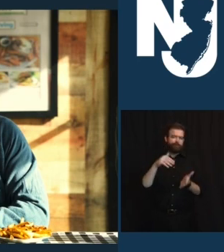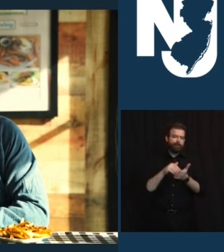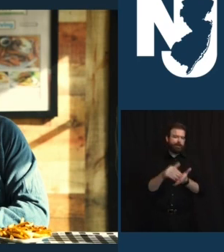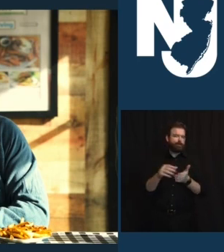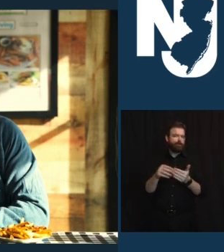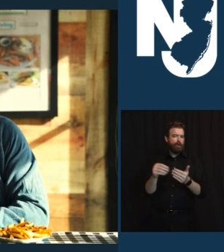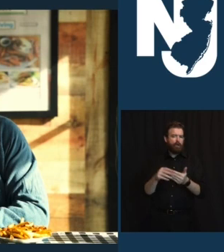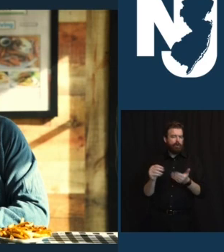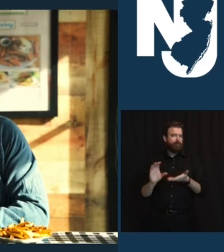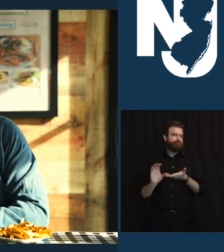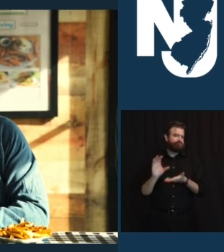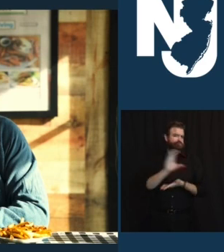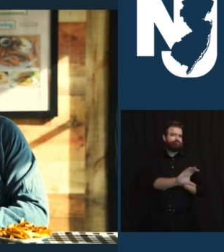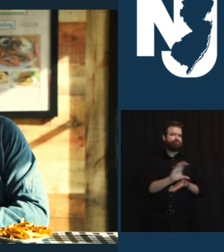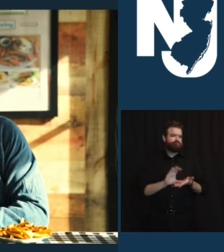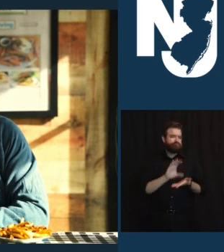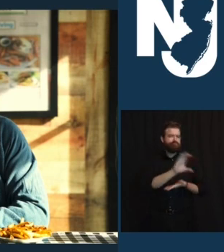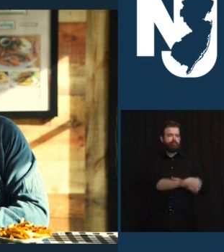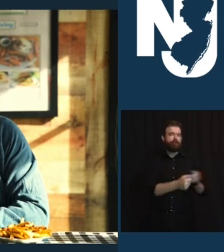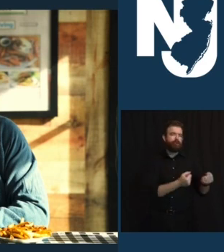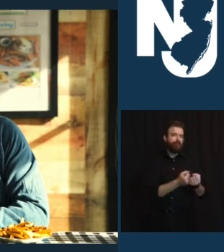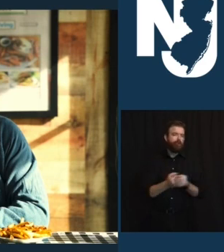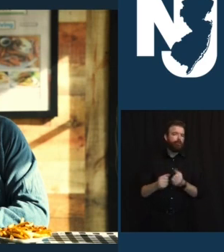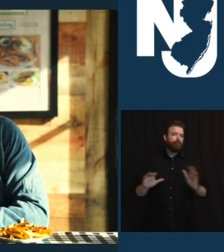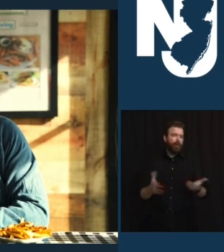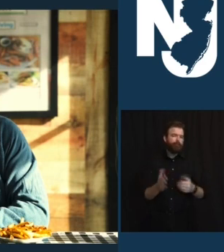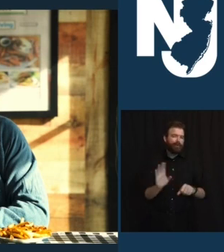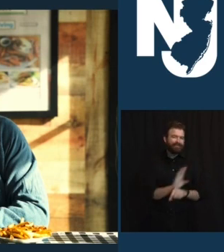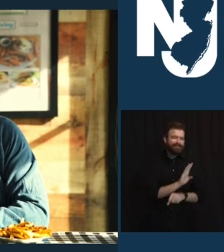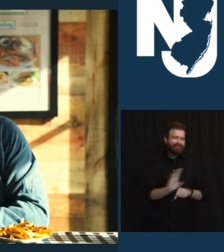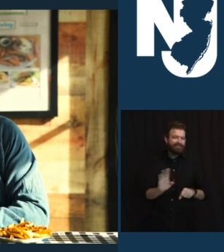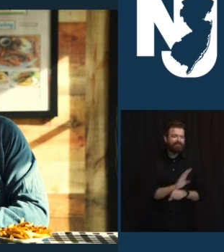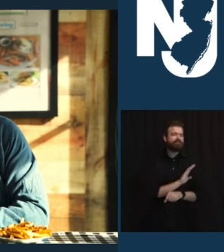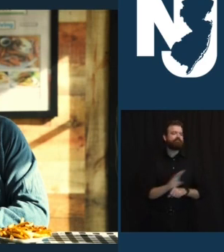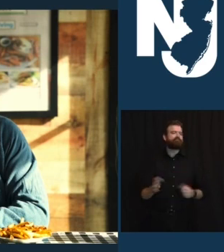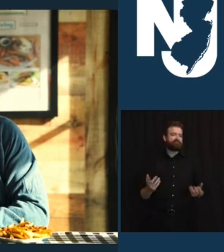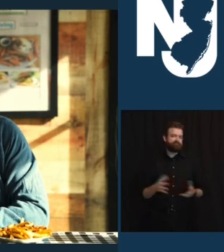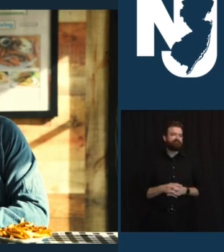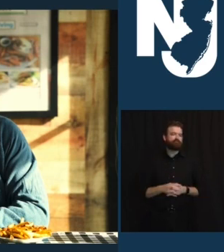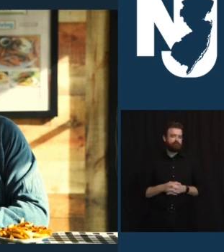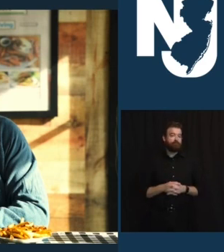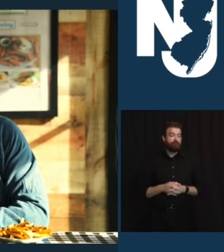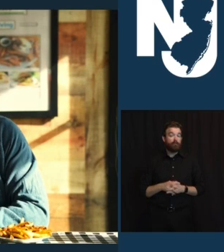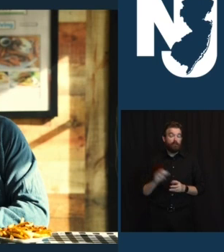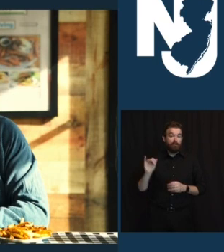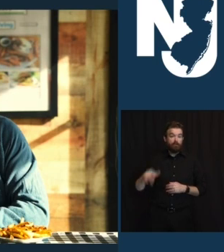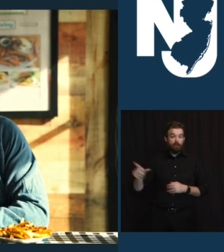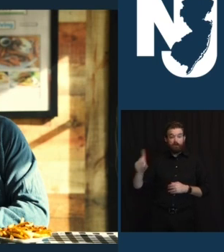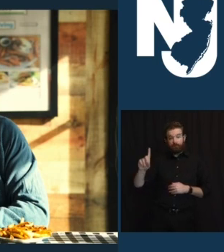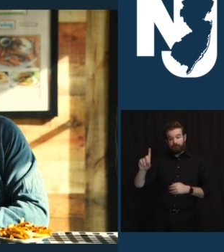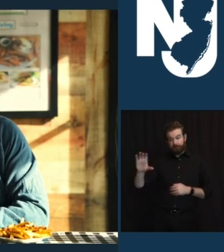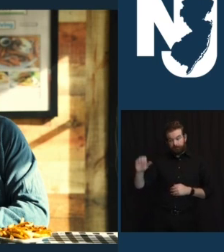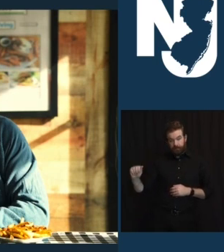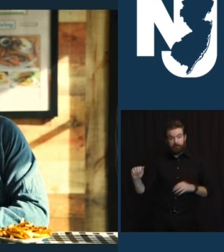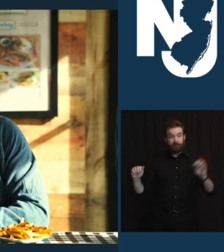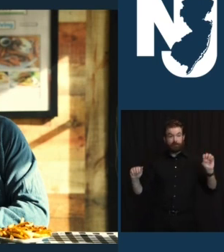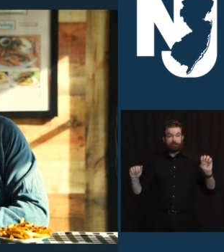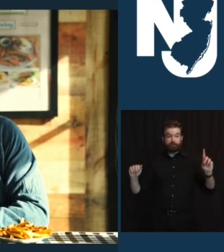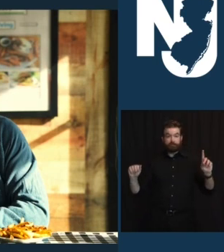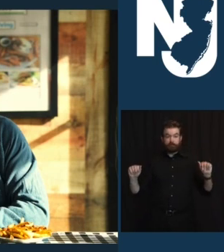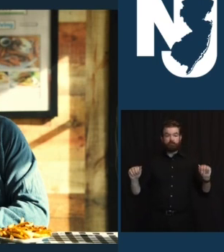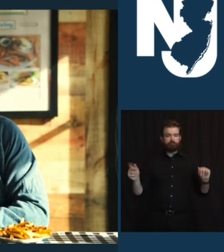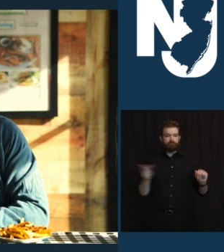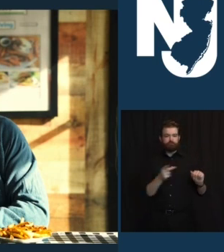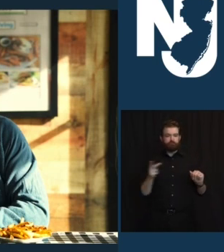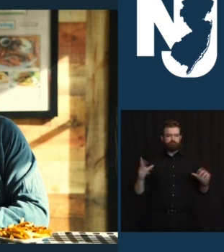small businesses stay strong. I have to say, between the DCA and the EDA, they have not only put a ton of